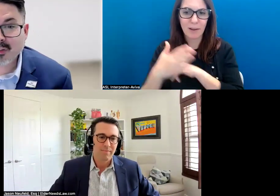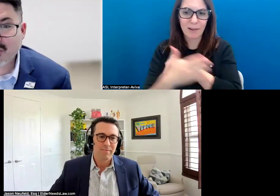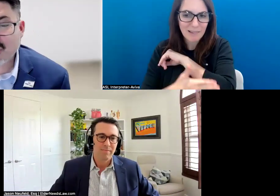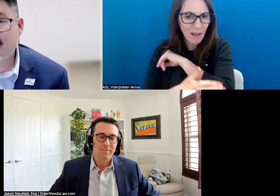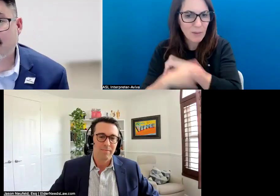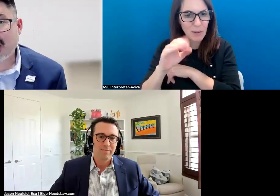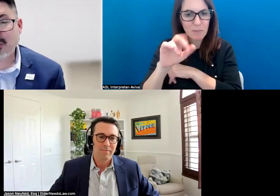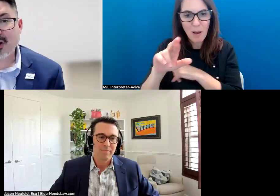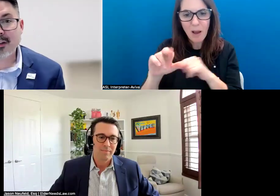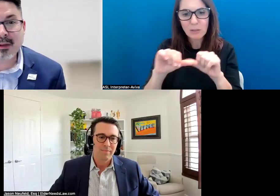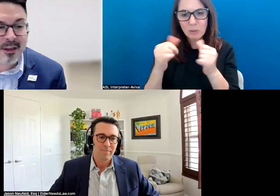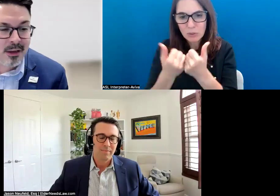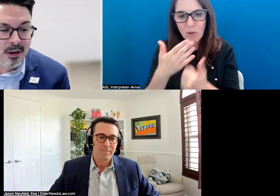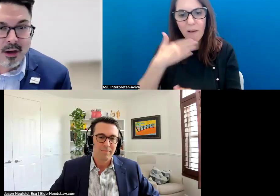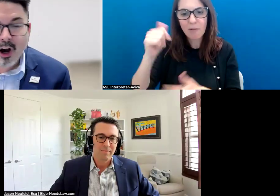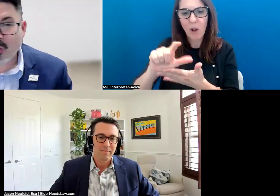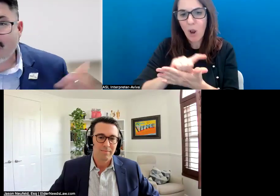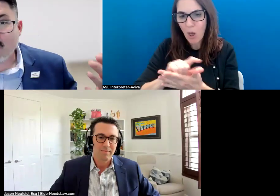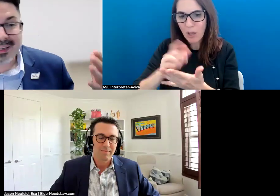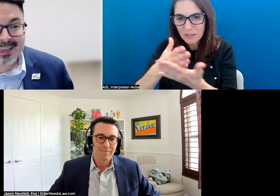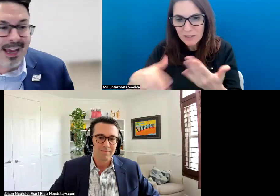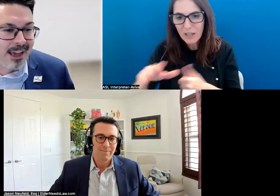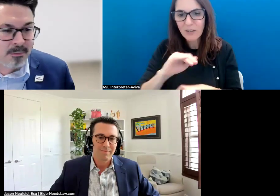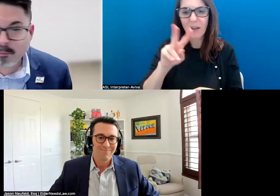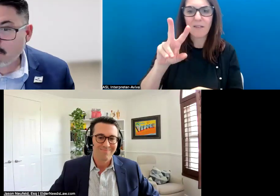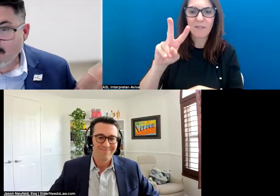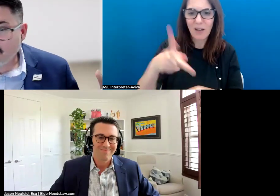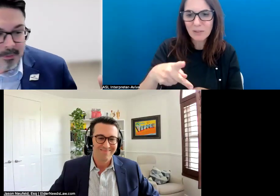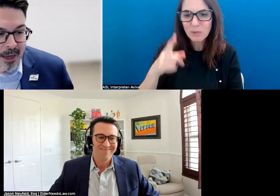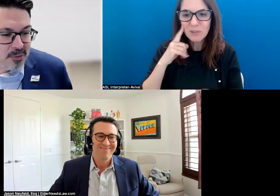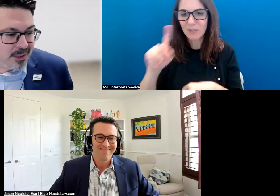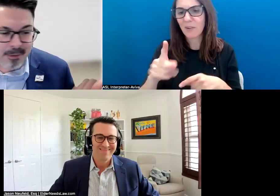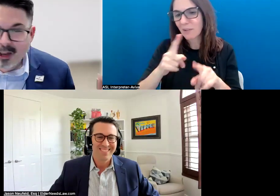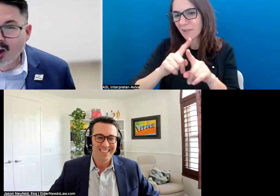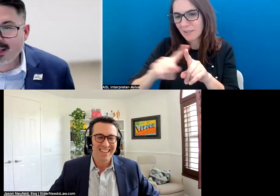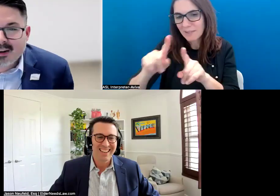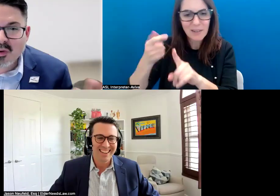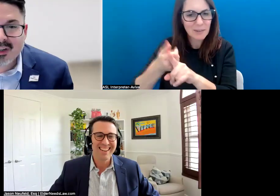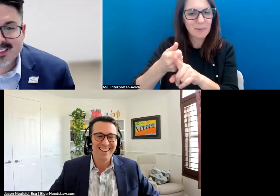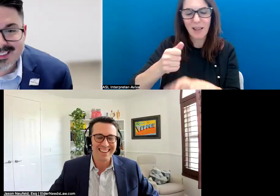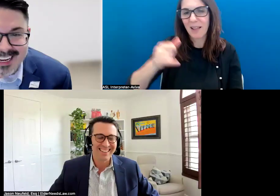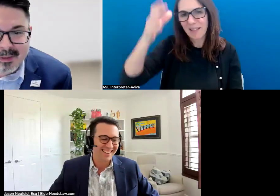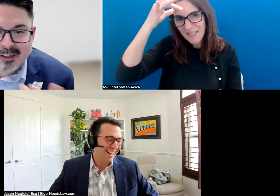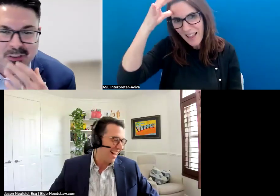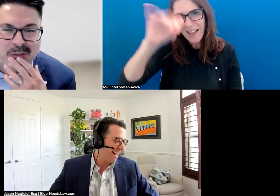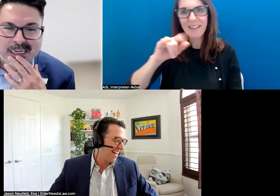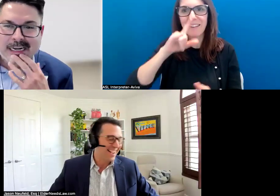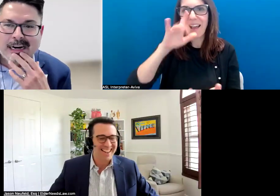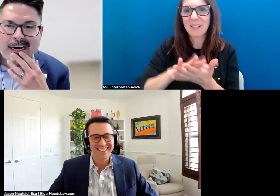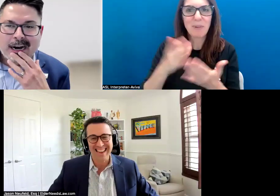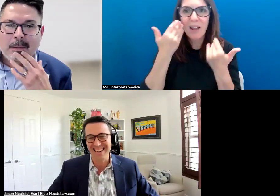Bar Association Elder Law Committee, all-around great dad, husband. I mean, I don't know what else to say about